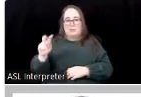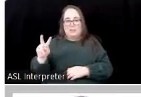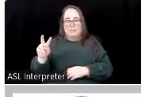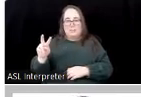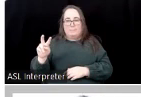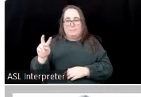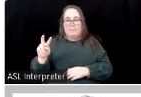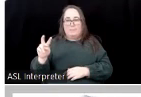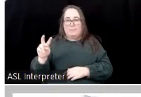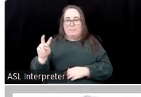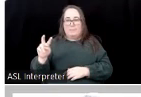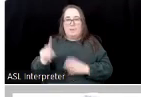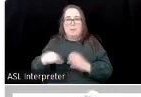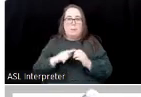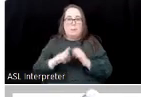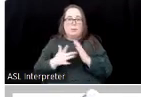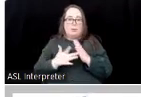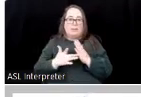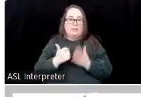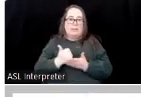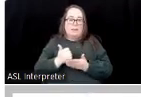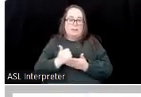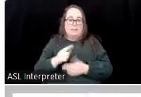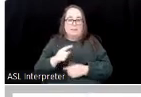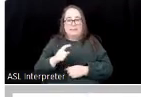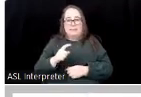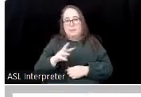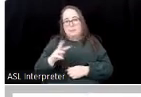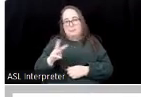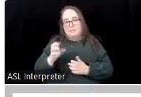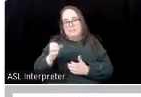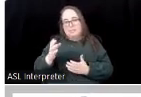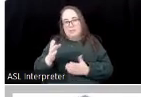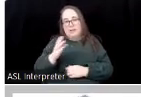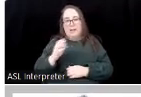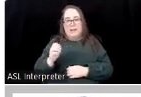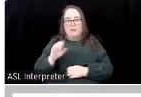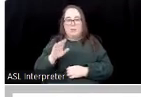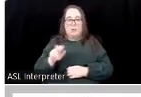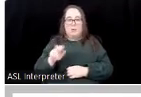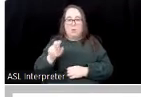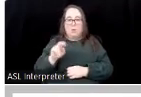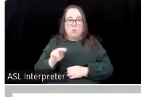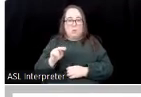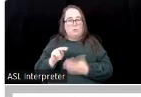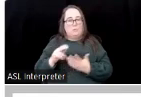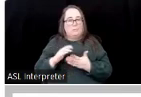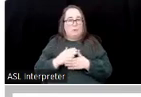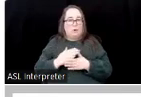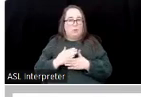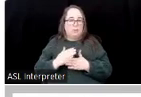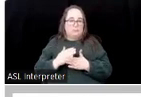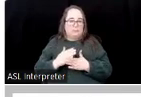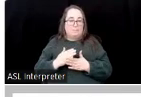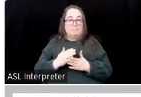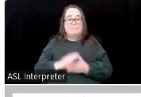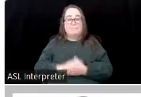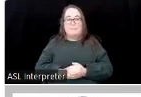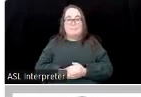hsrc@acl.hhs.gov about your technical assistance needs, website suggestions, and your own cross-sector partnerships. Next